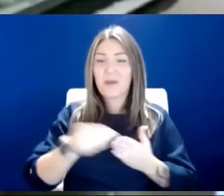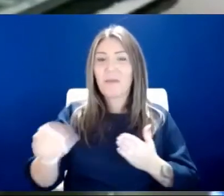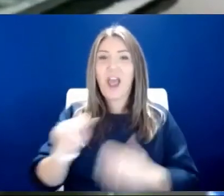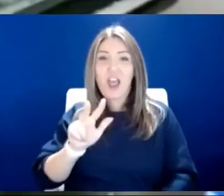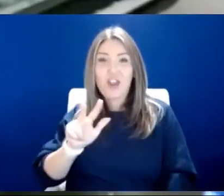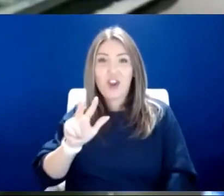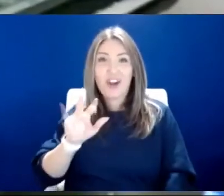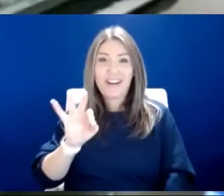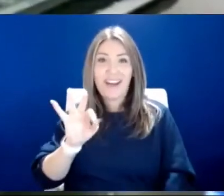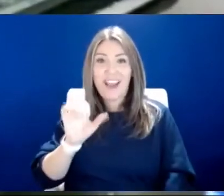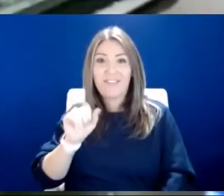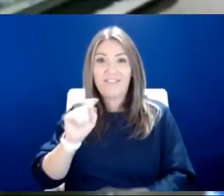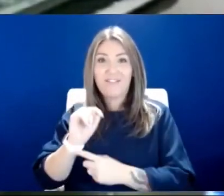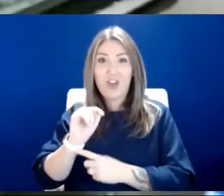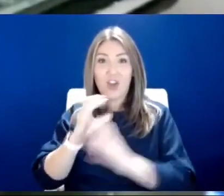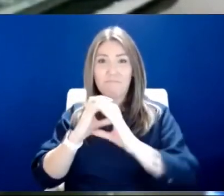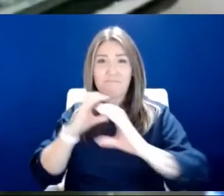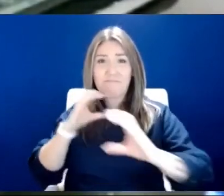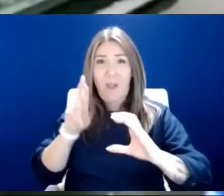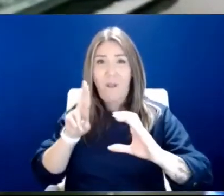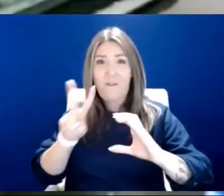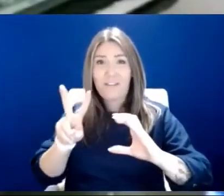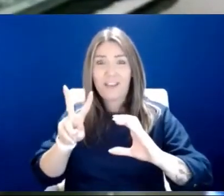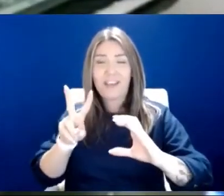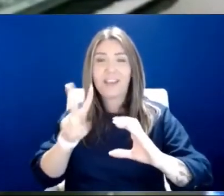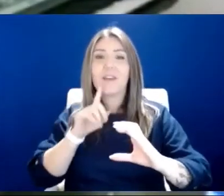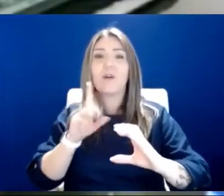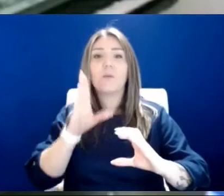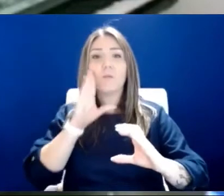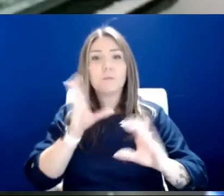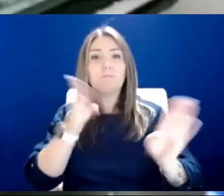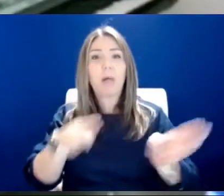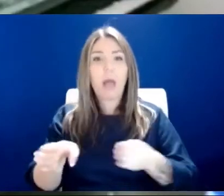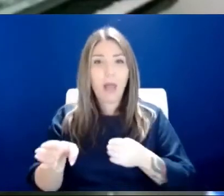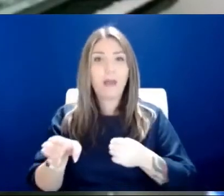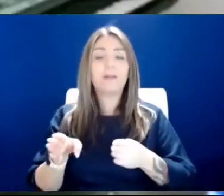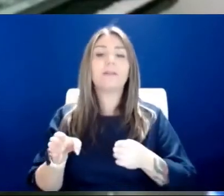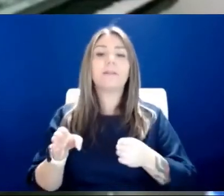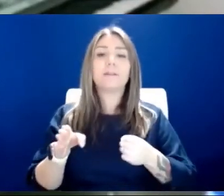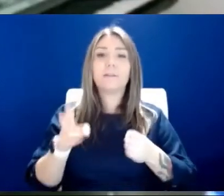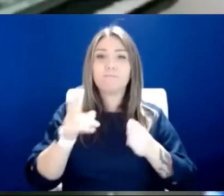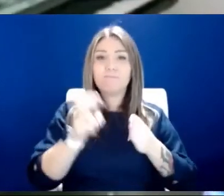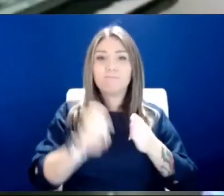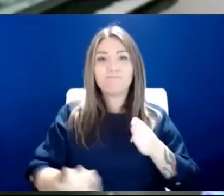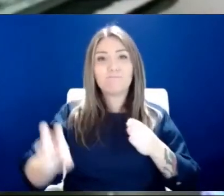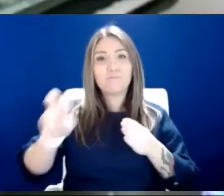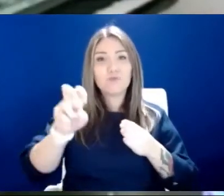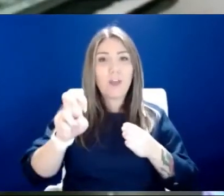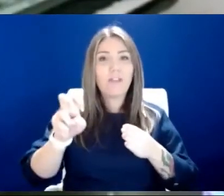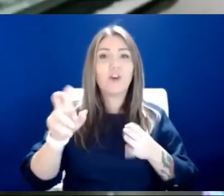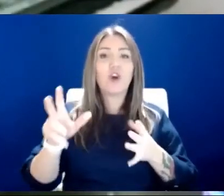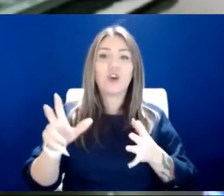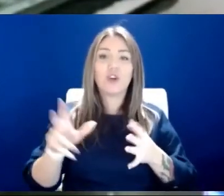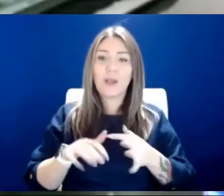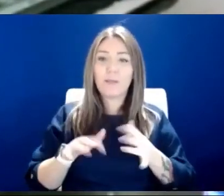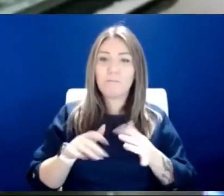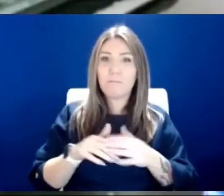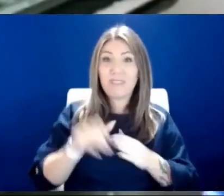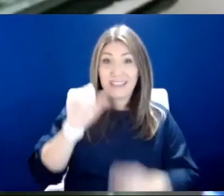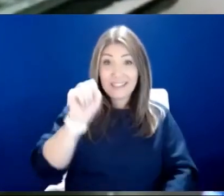RV, and we were going to travel the